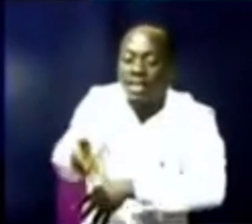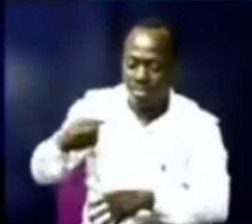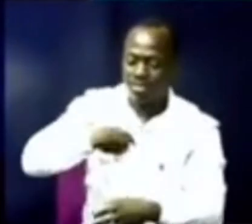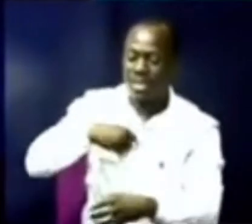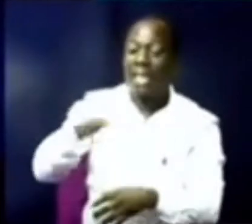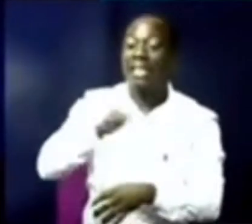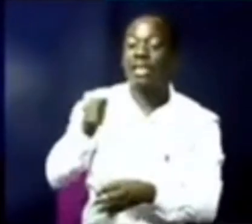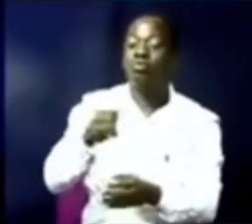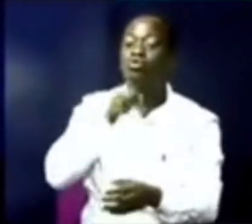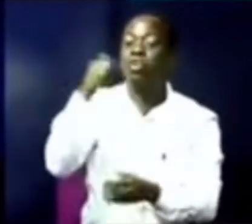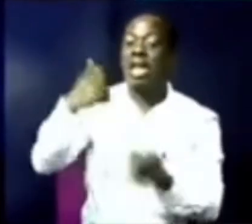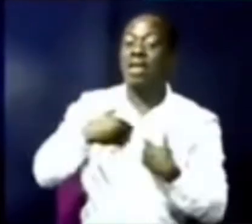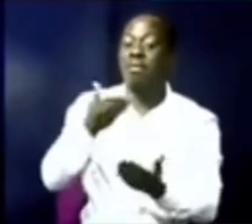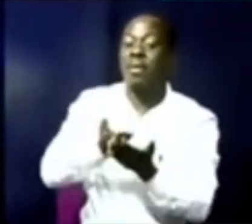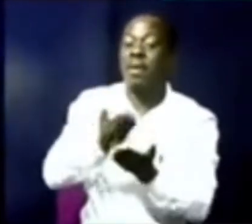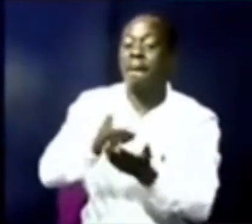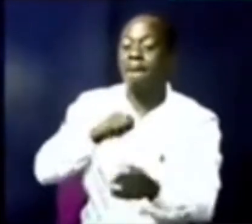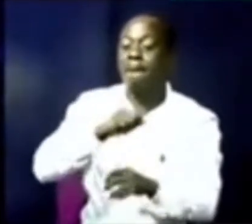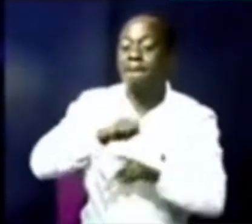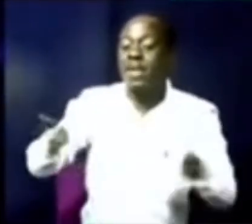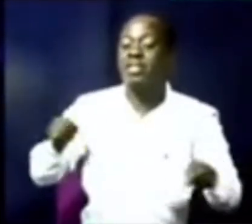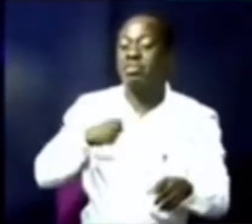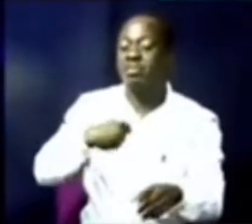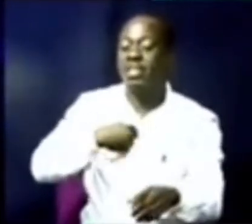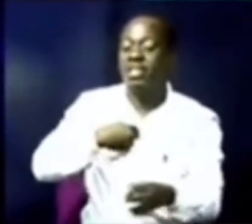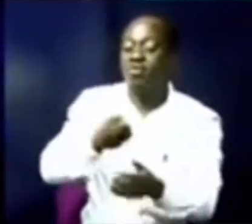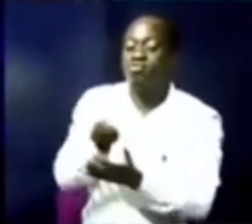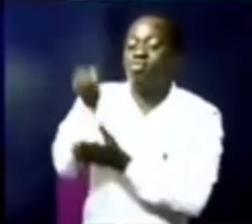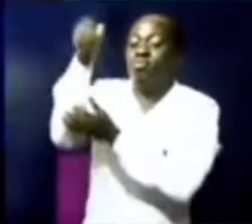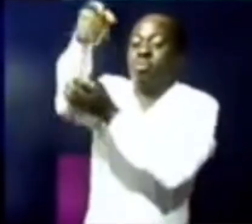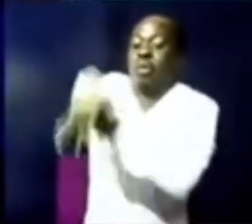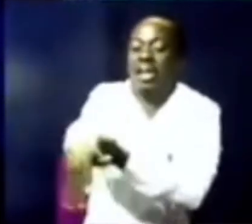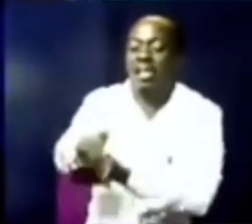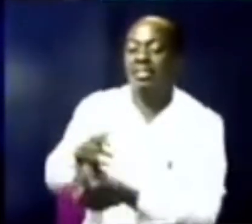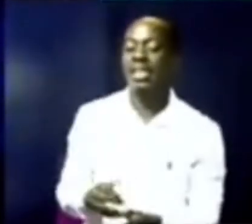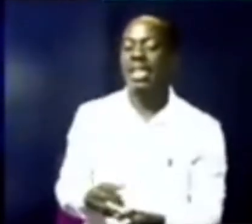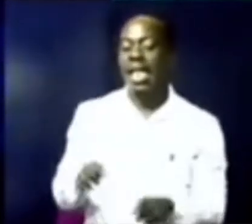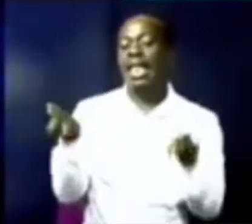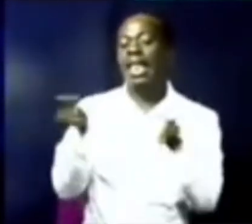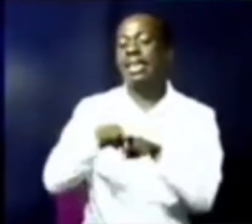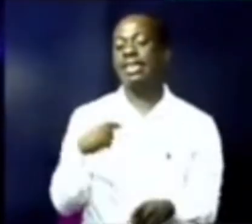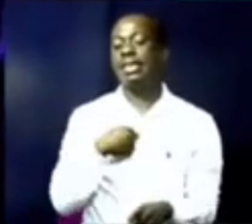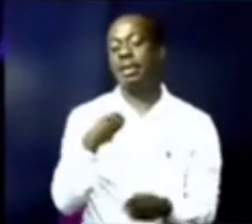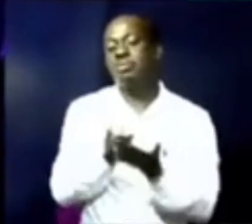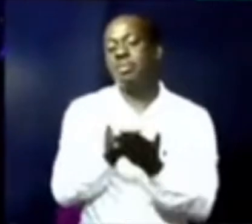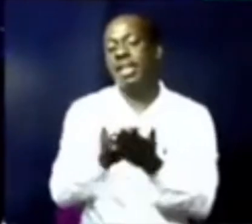If you don't have money, come and drop your hands.